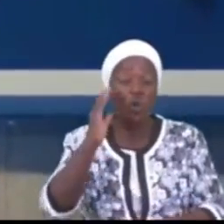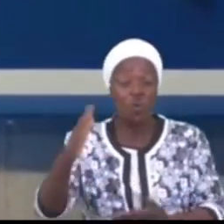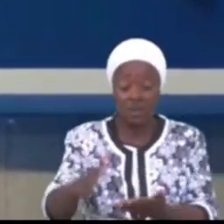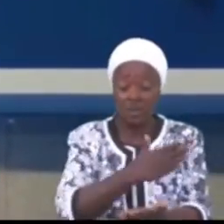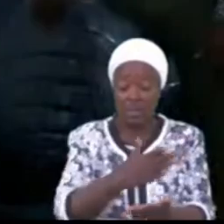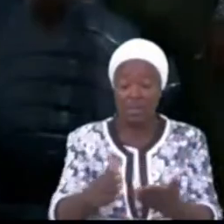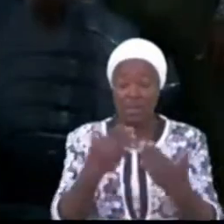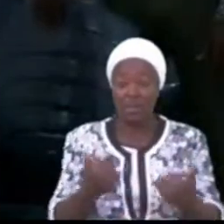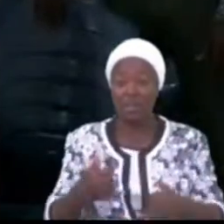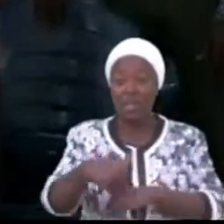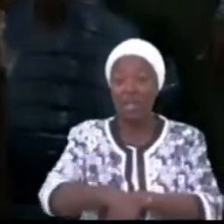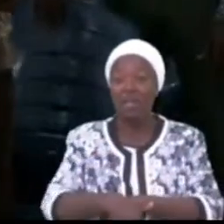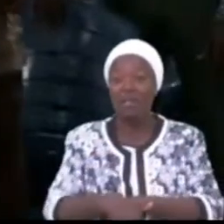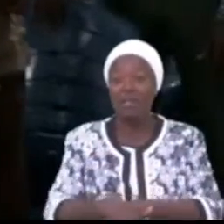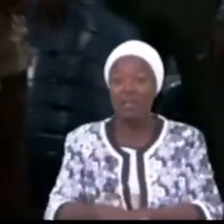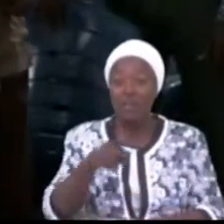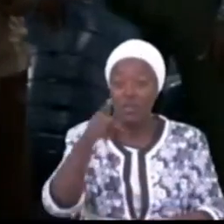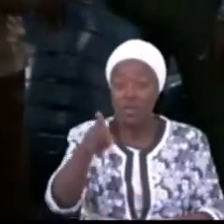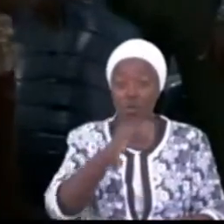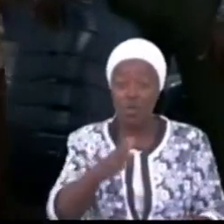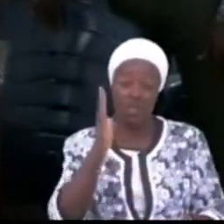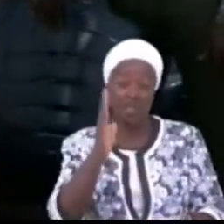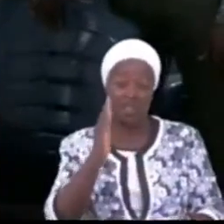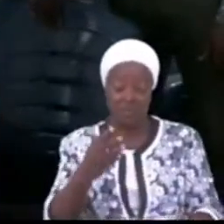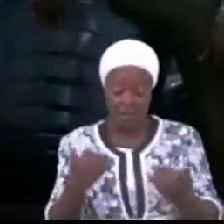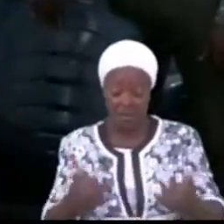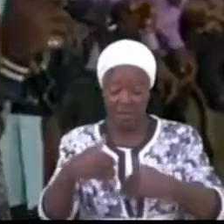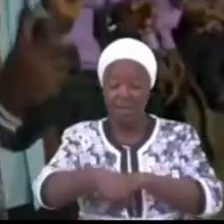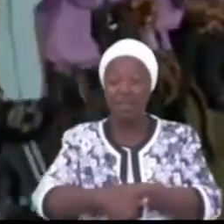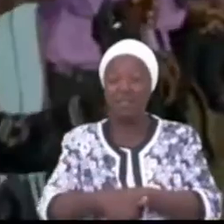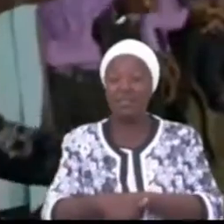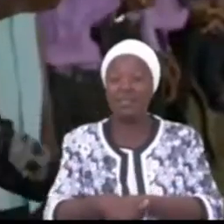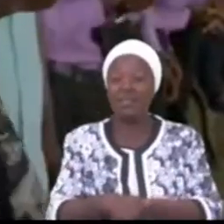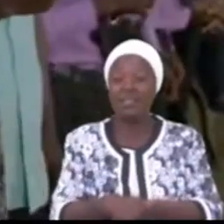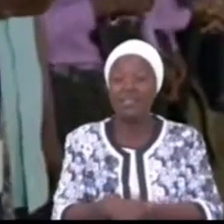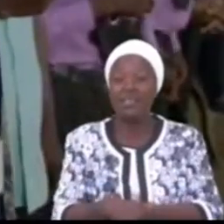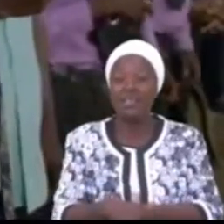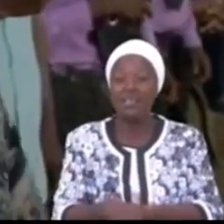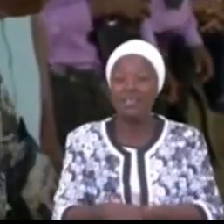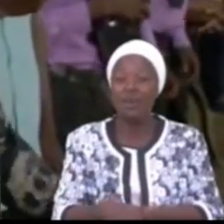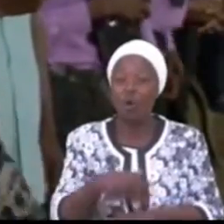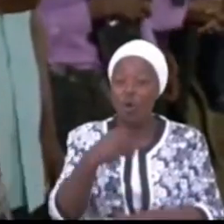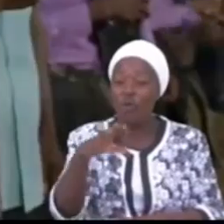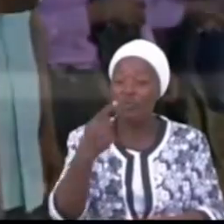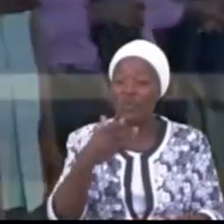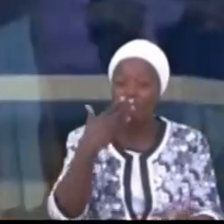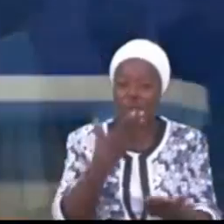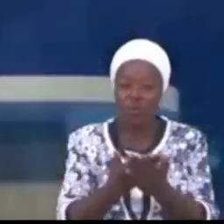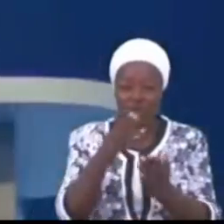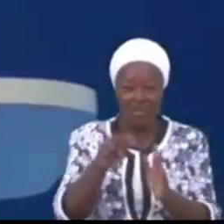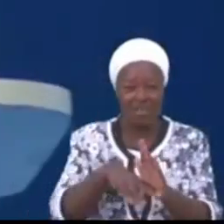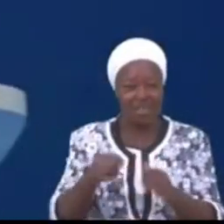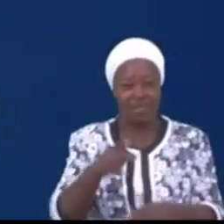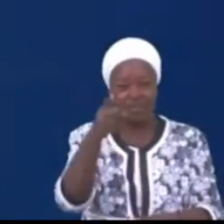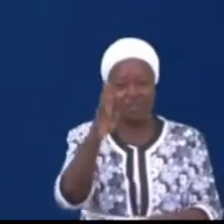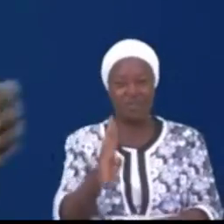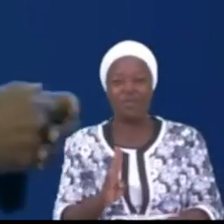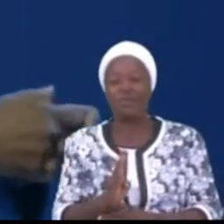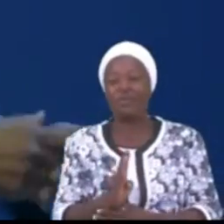tonight. You will testify tonight of the goodness of God.